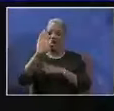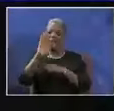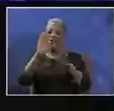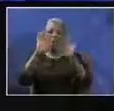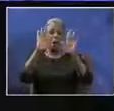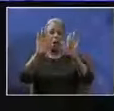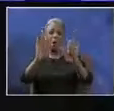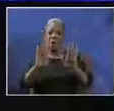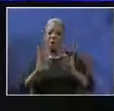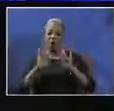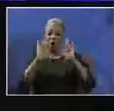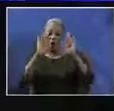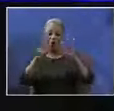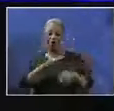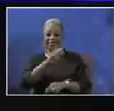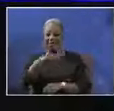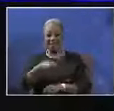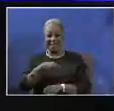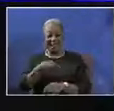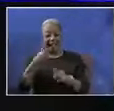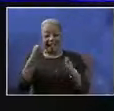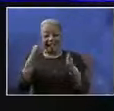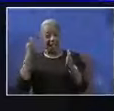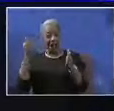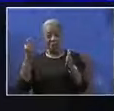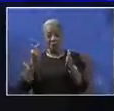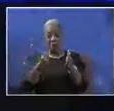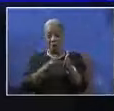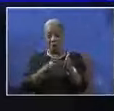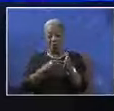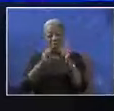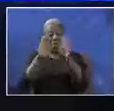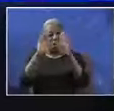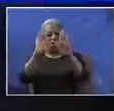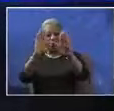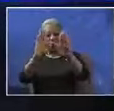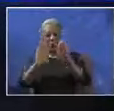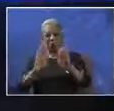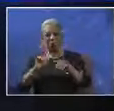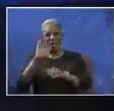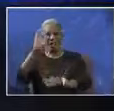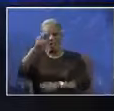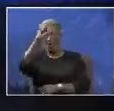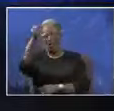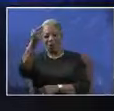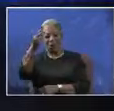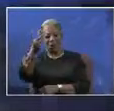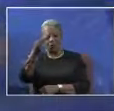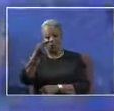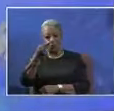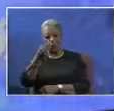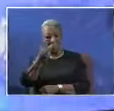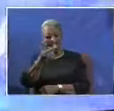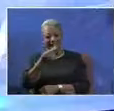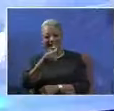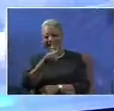mercies I see, great is your grace.